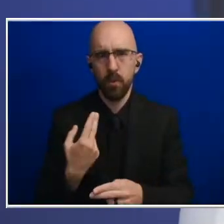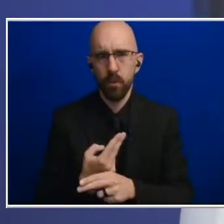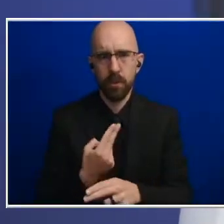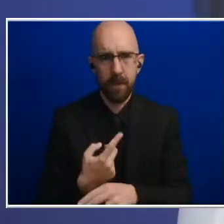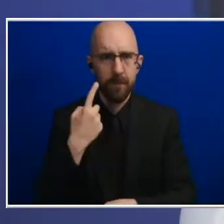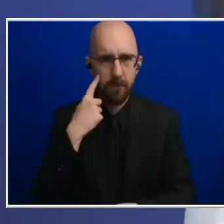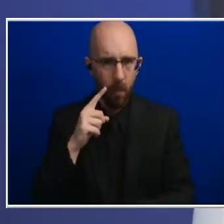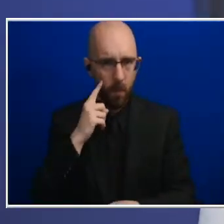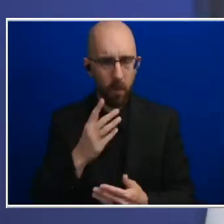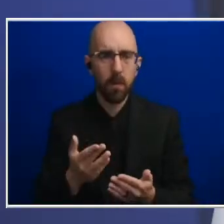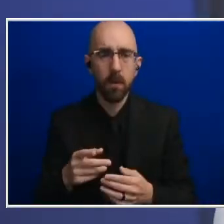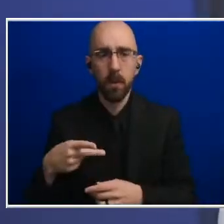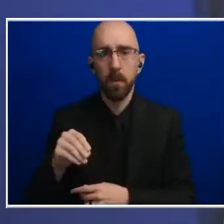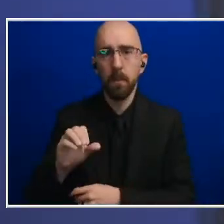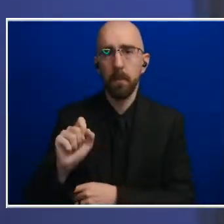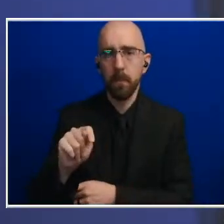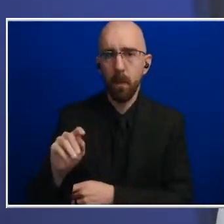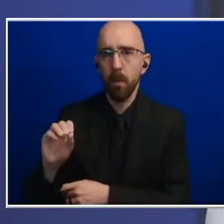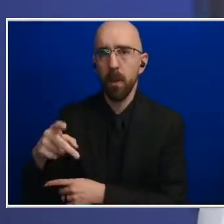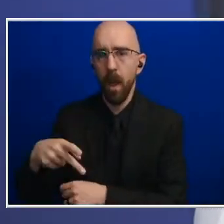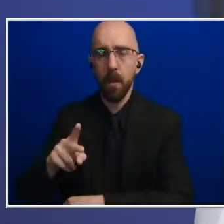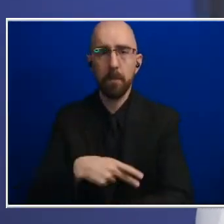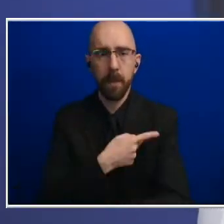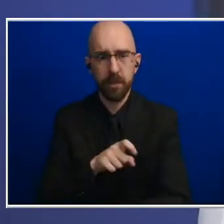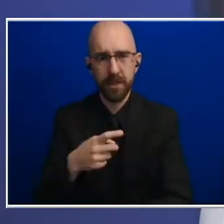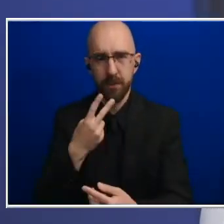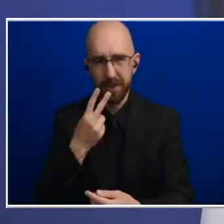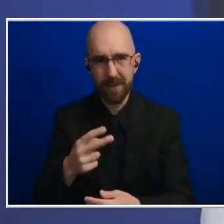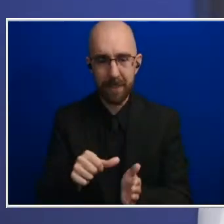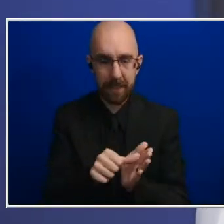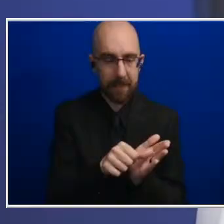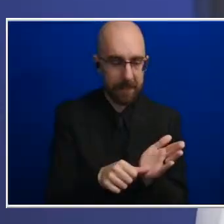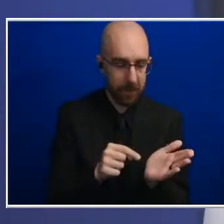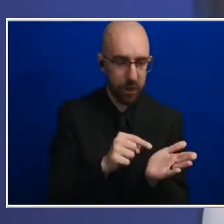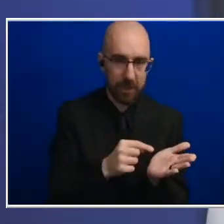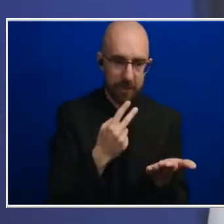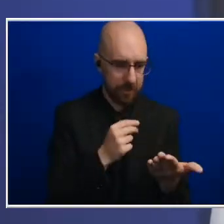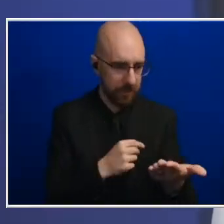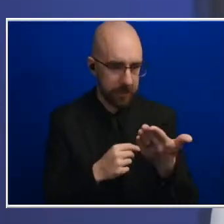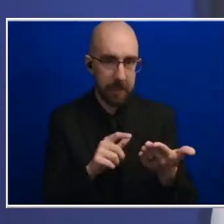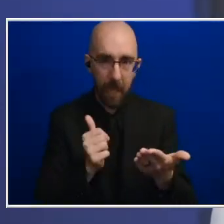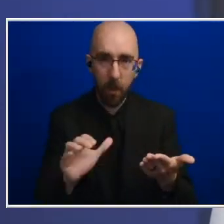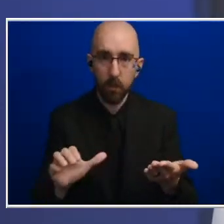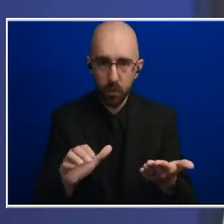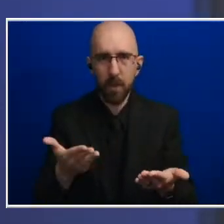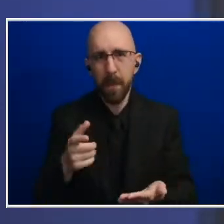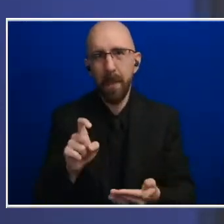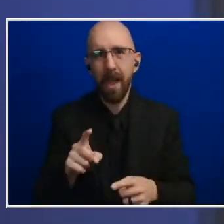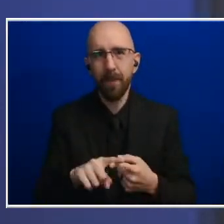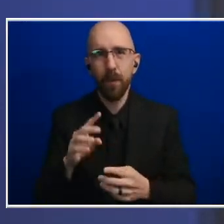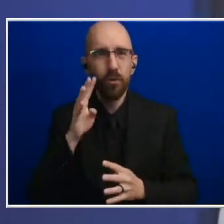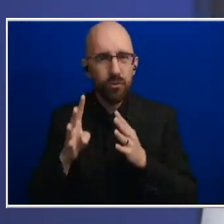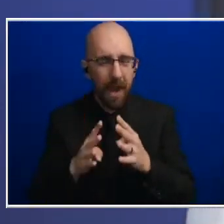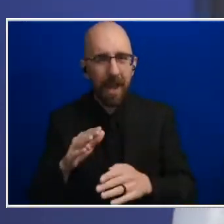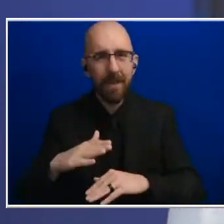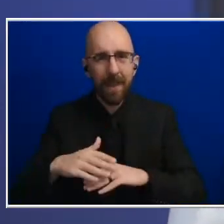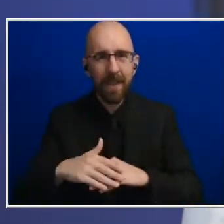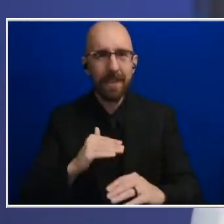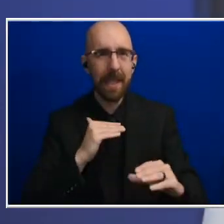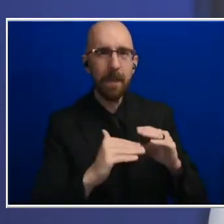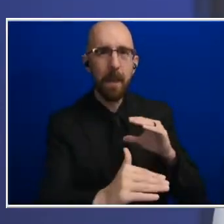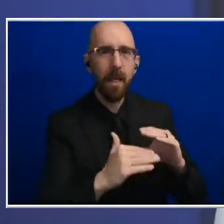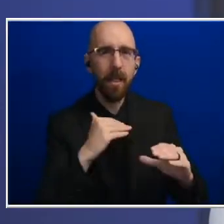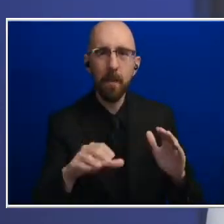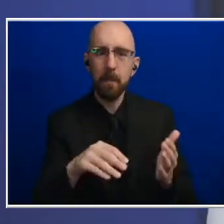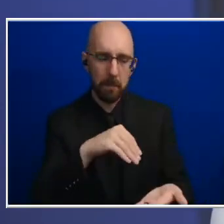post-op patient where I might need to see an incision to see how it's looking or how it's doing, we might have to get creative about at least emailing a photo or sending a my chart